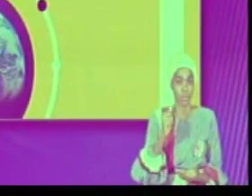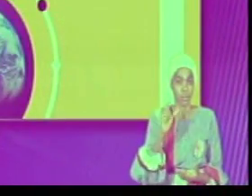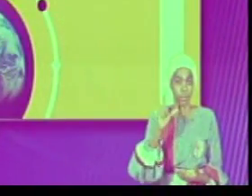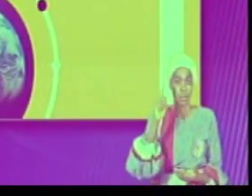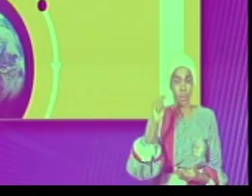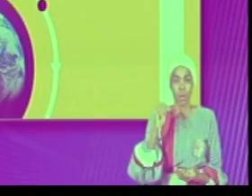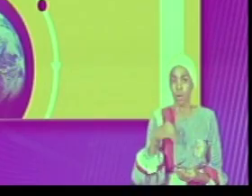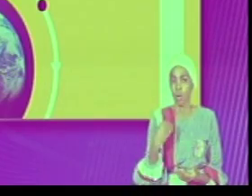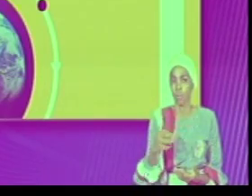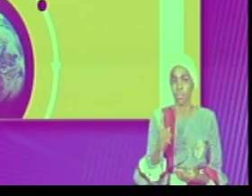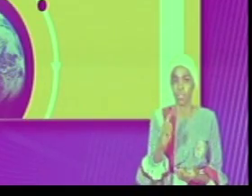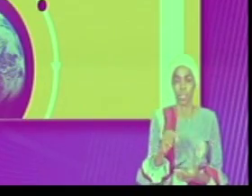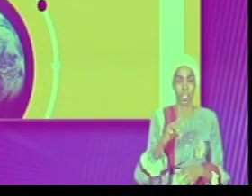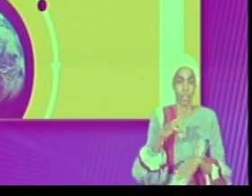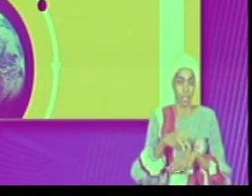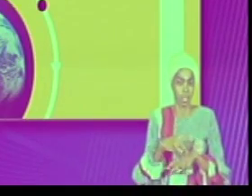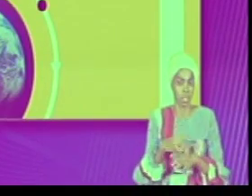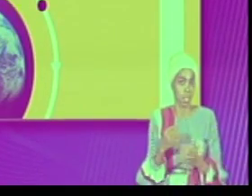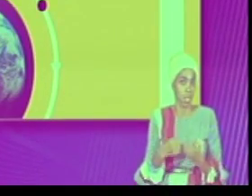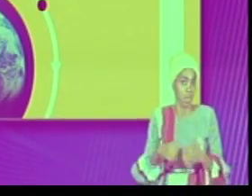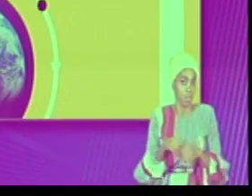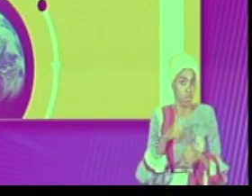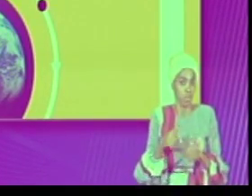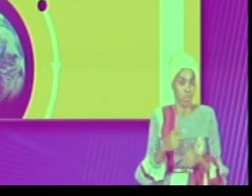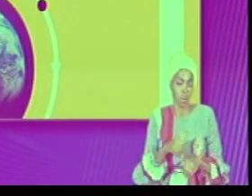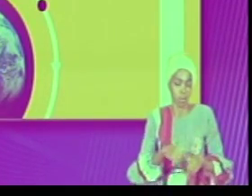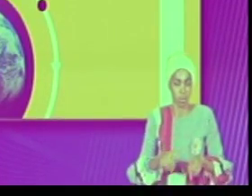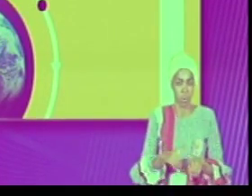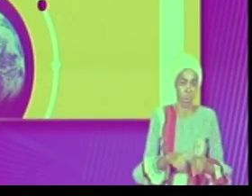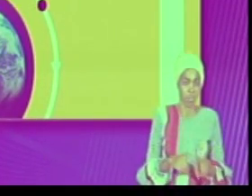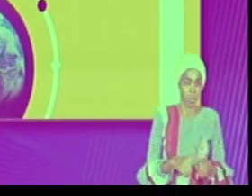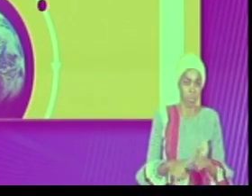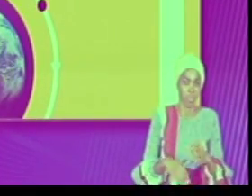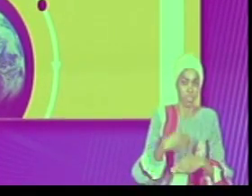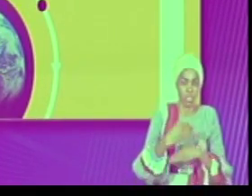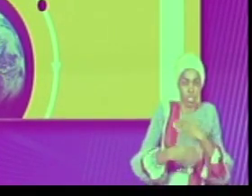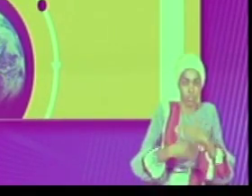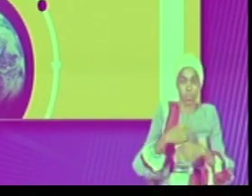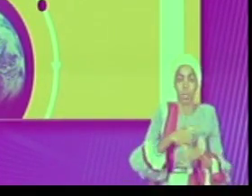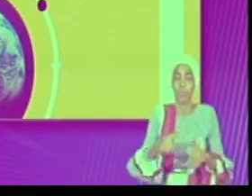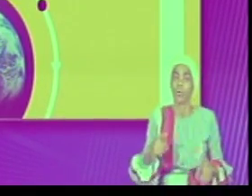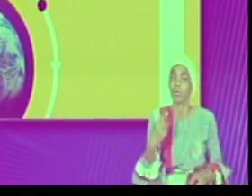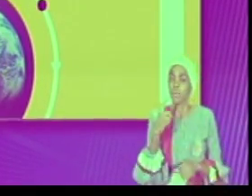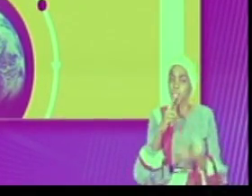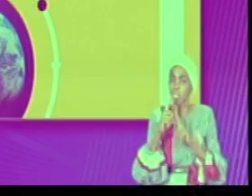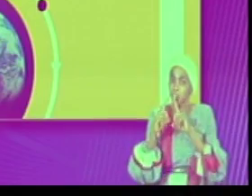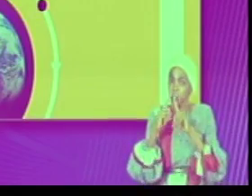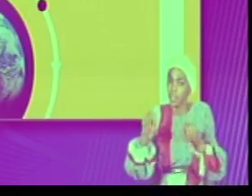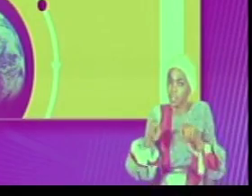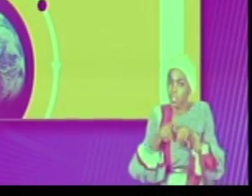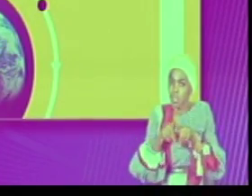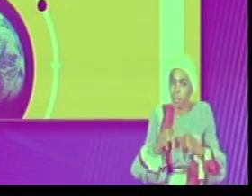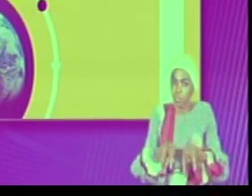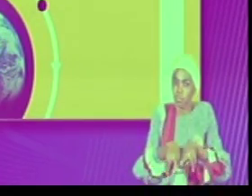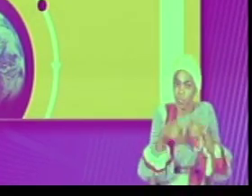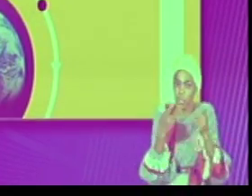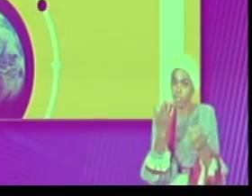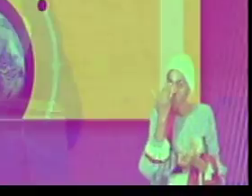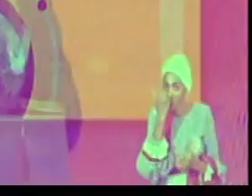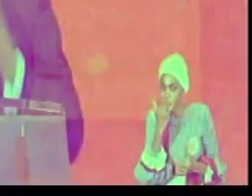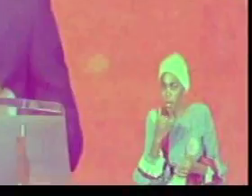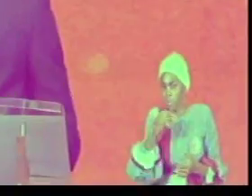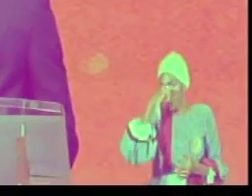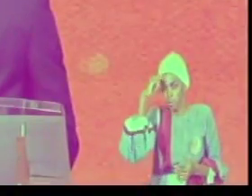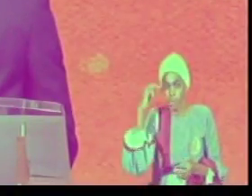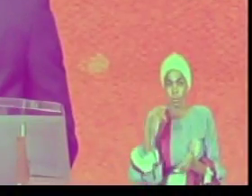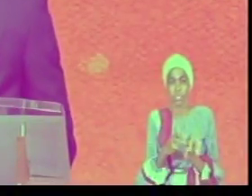we belong to a different generation, yet we speak the same revelation. Why? Because Jesus is